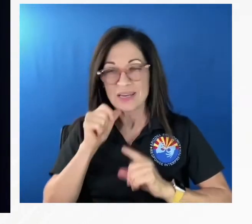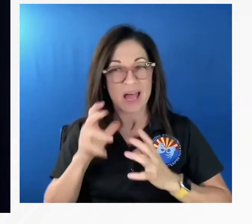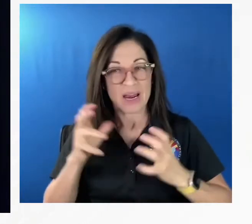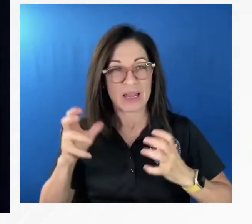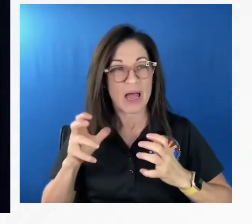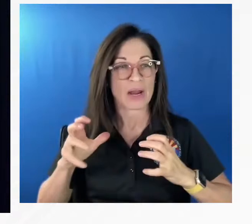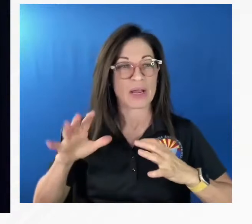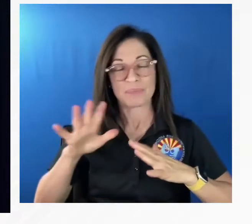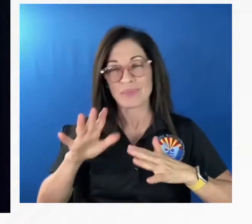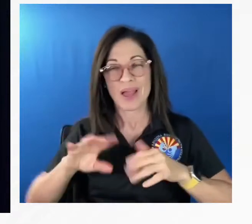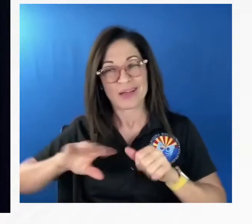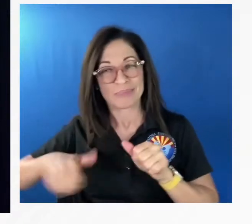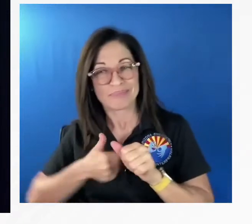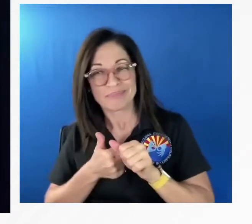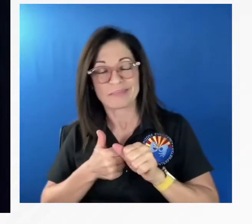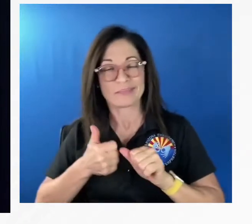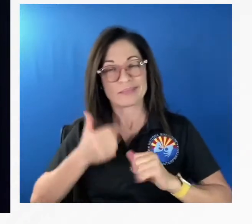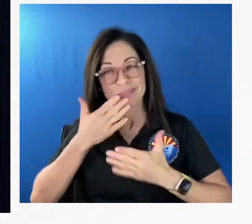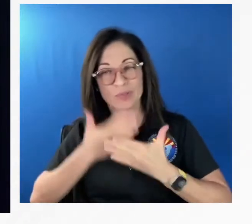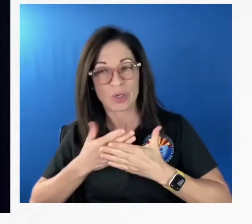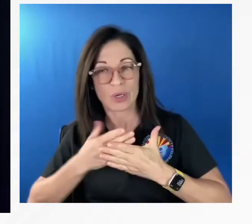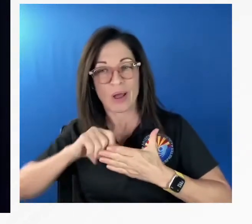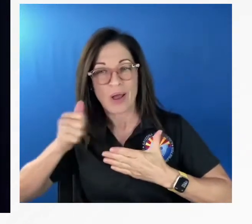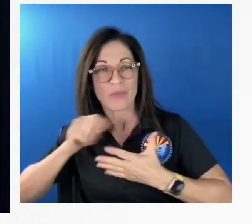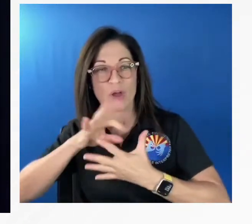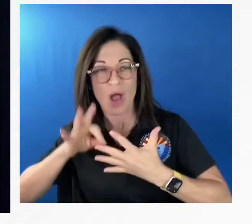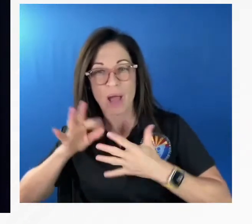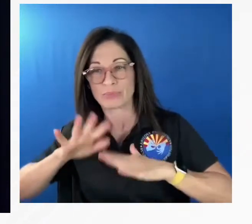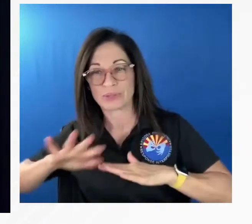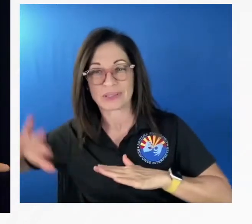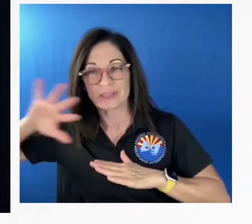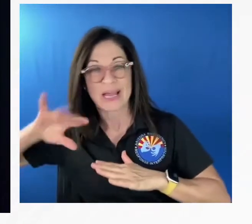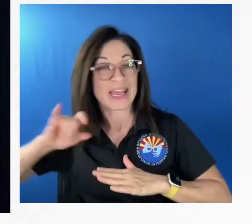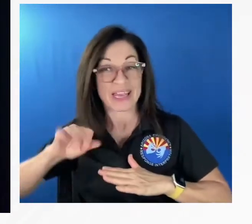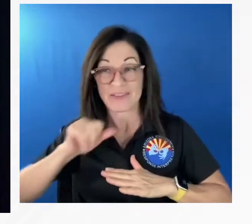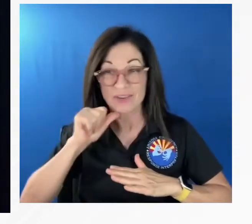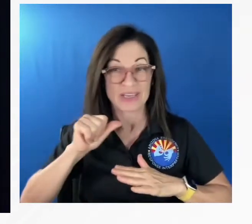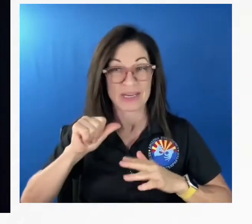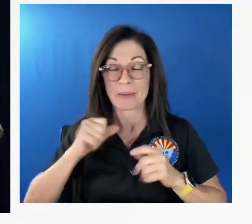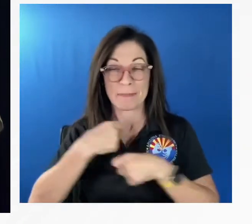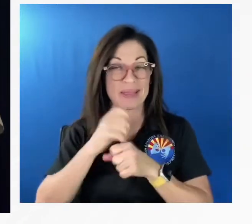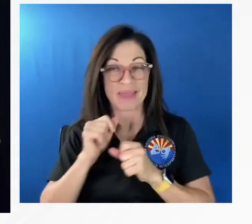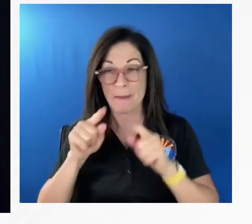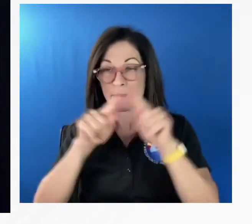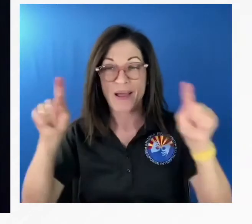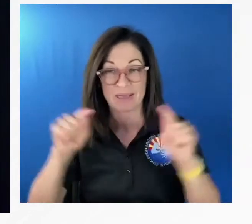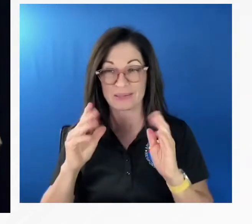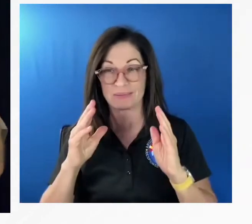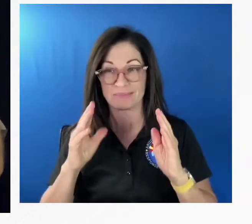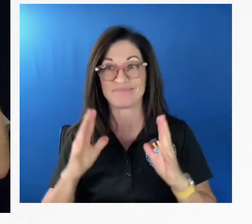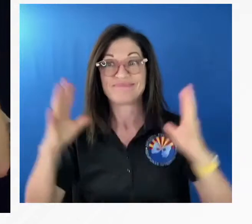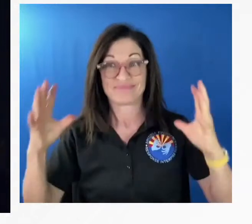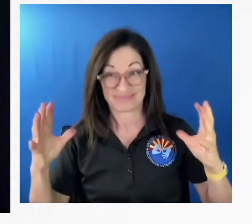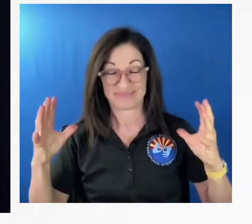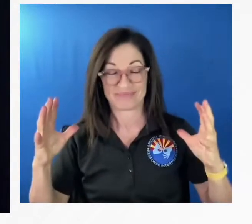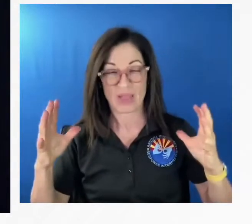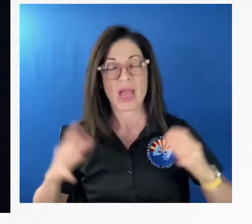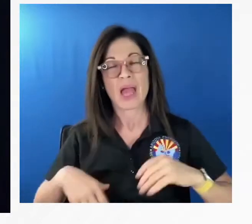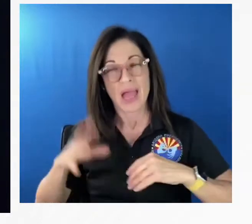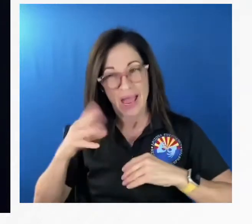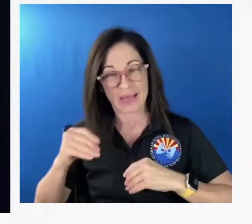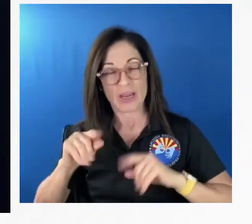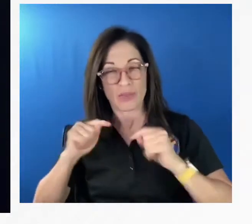good alternatives out here without that box being a lot bigger. So there is a lot of